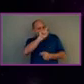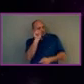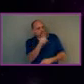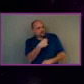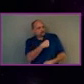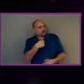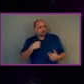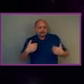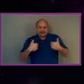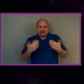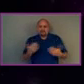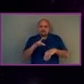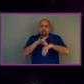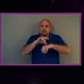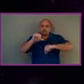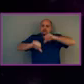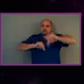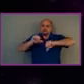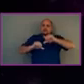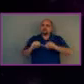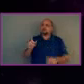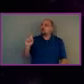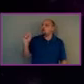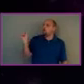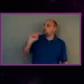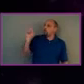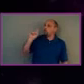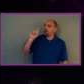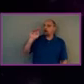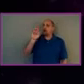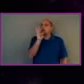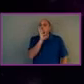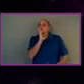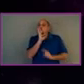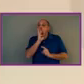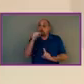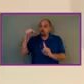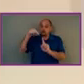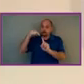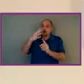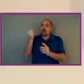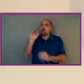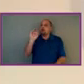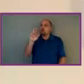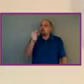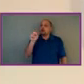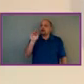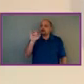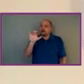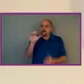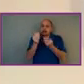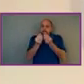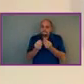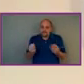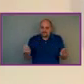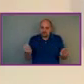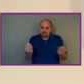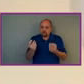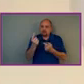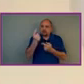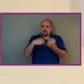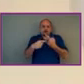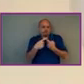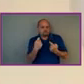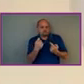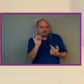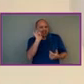planetary science is, where did the molecule of water and the organic material that sparked the life as